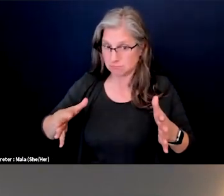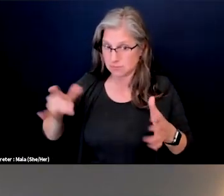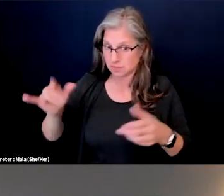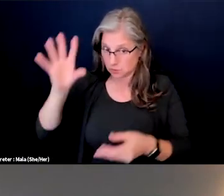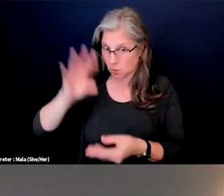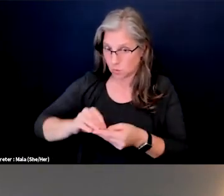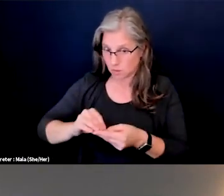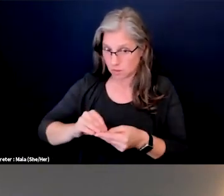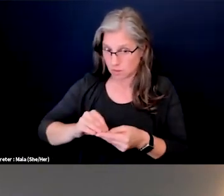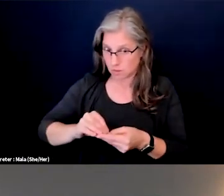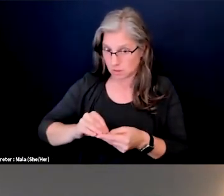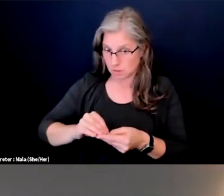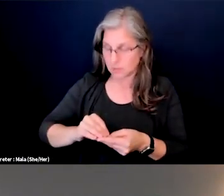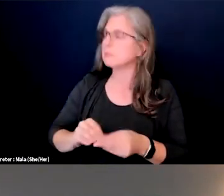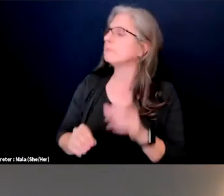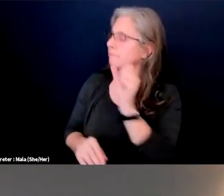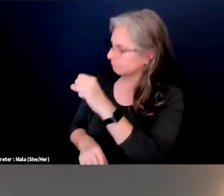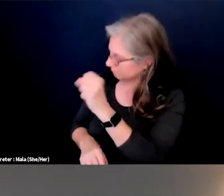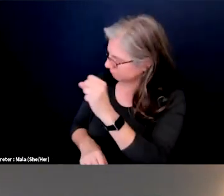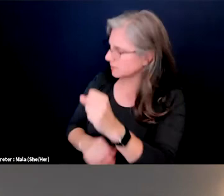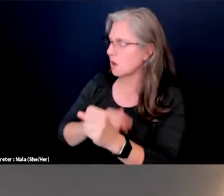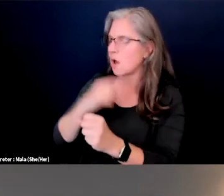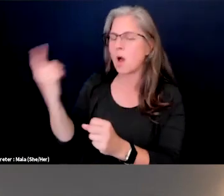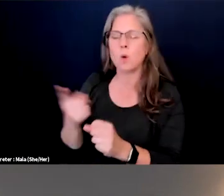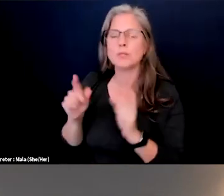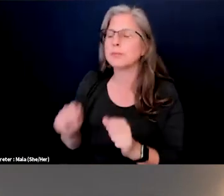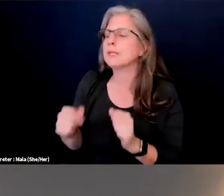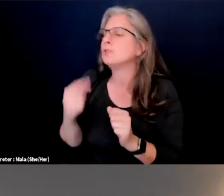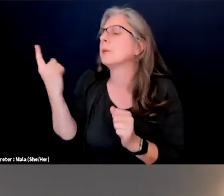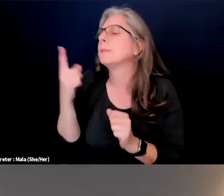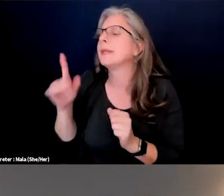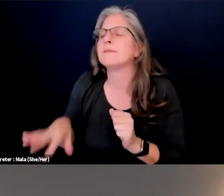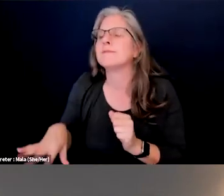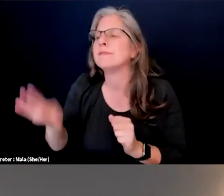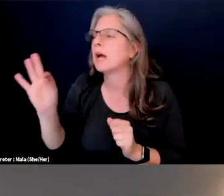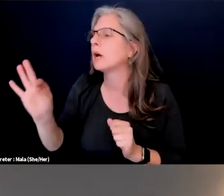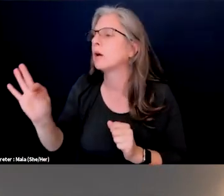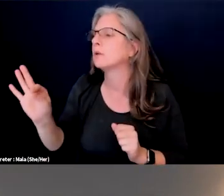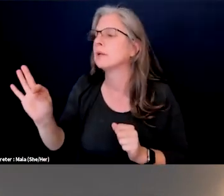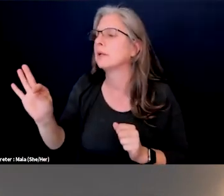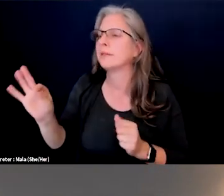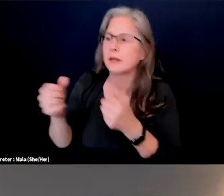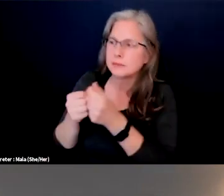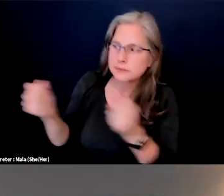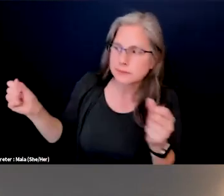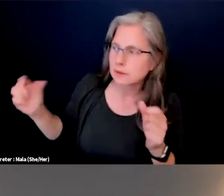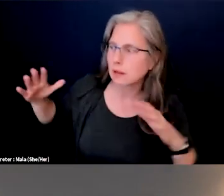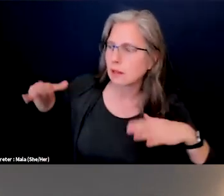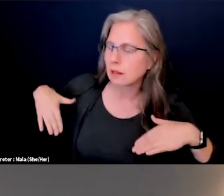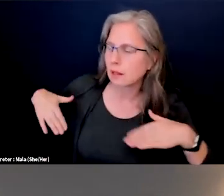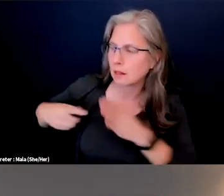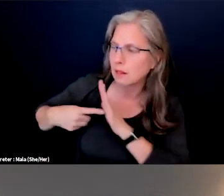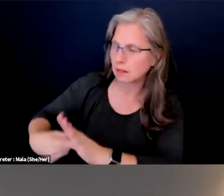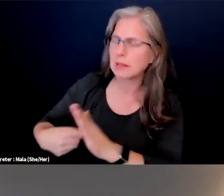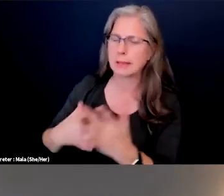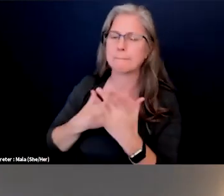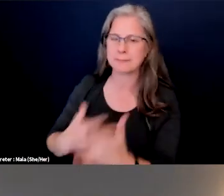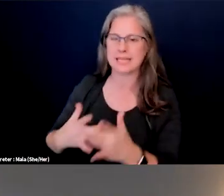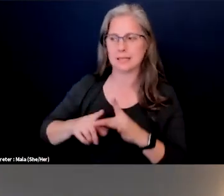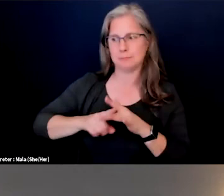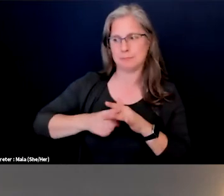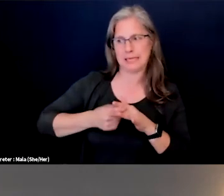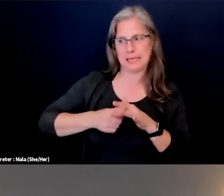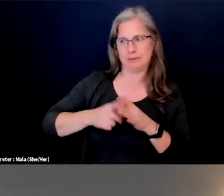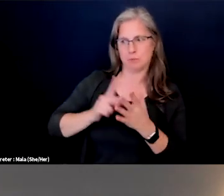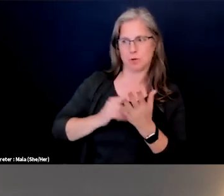total? Yeah, there's always potential for something to be found that's undisclosed. And it usually happens at the beginning of a